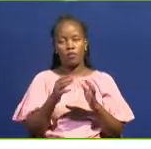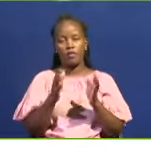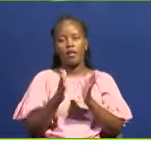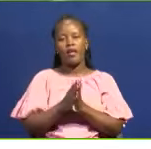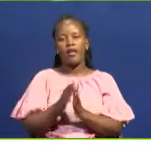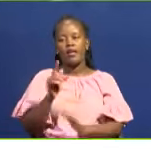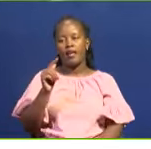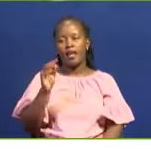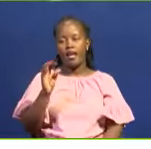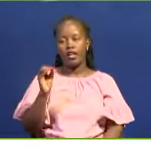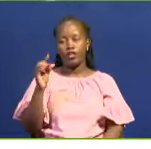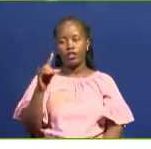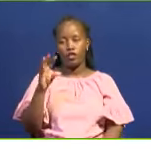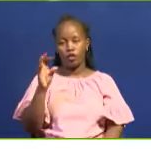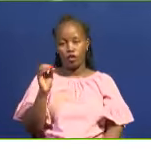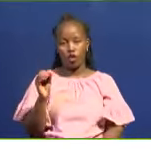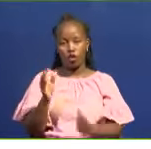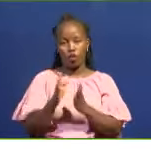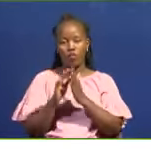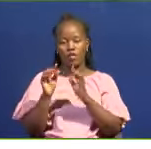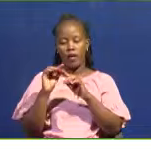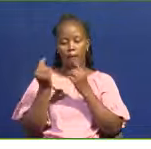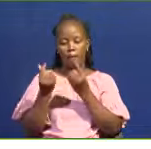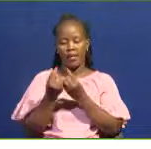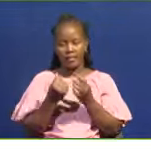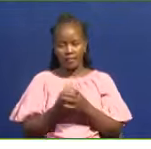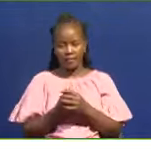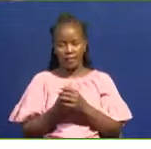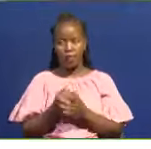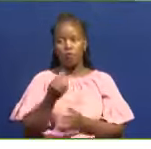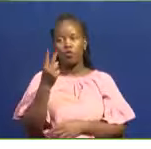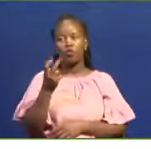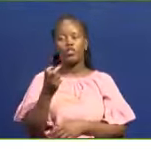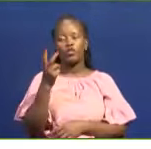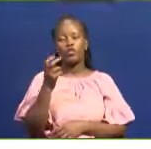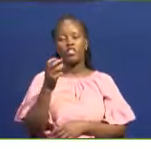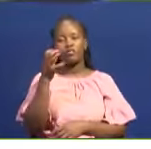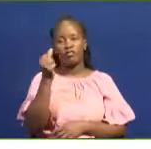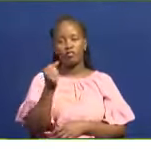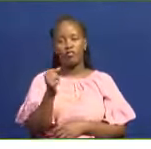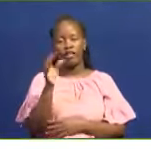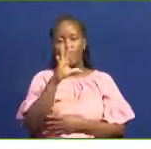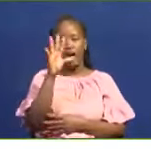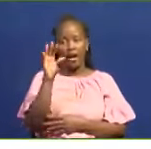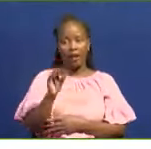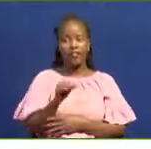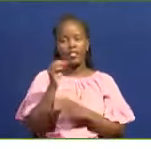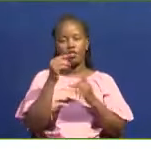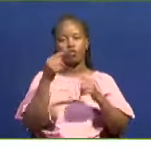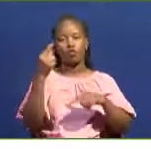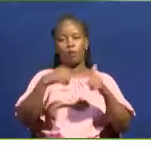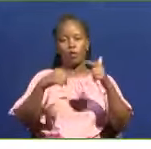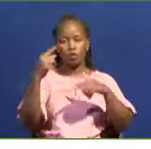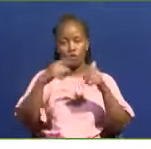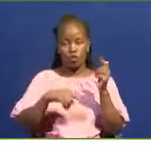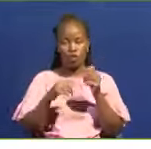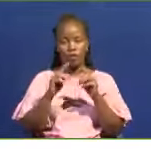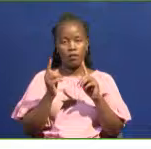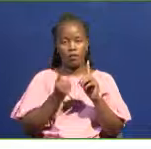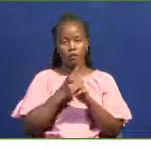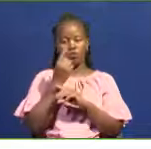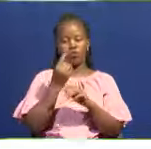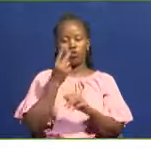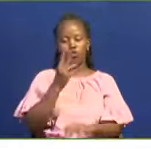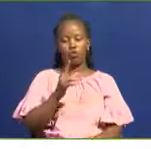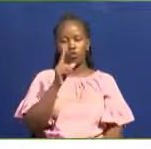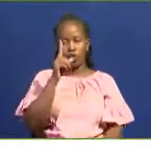face Liberia in a must-win Group E clash. The 25th edition of the African Cup of Nations will be held from 21st of